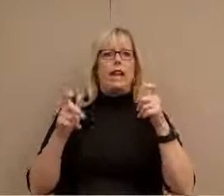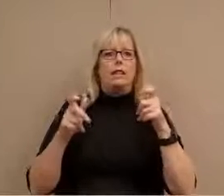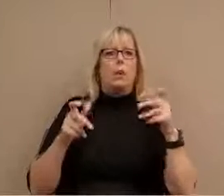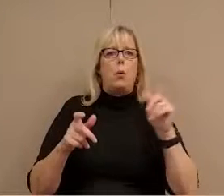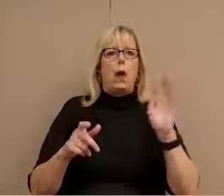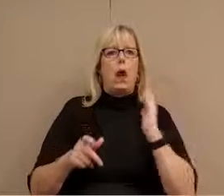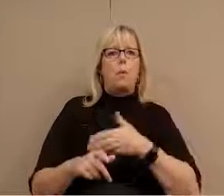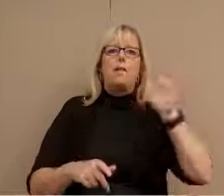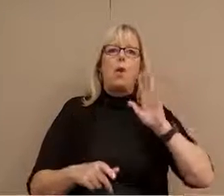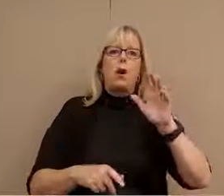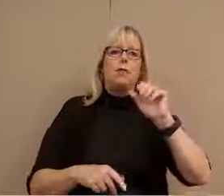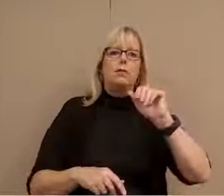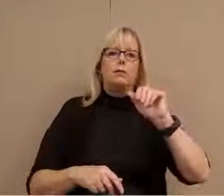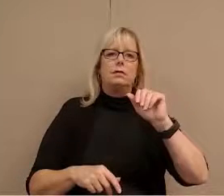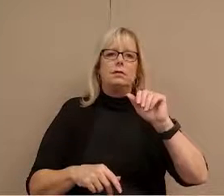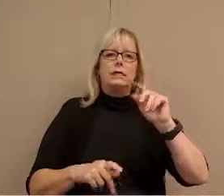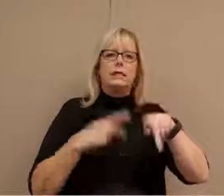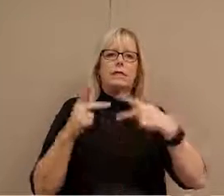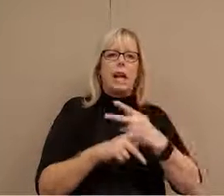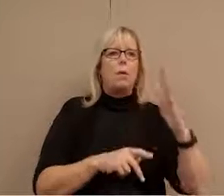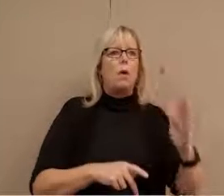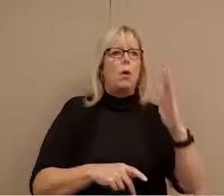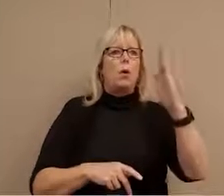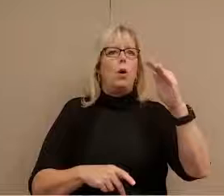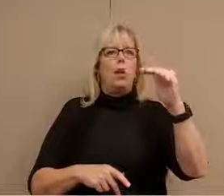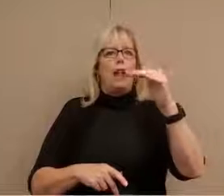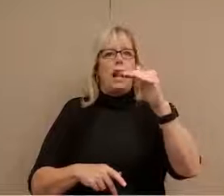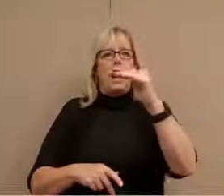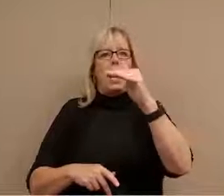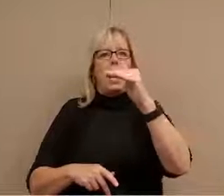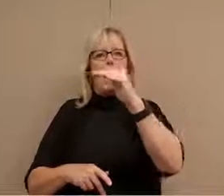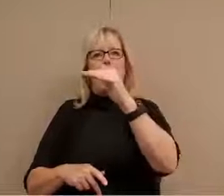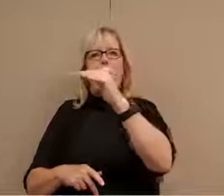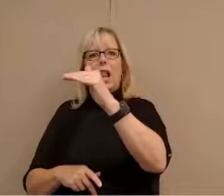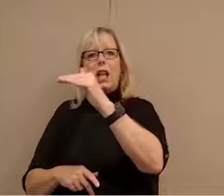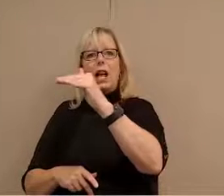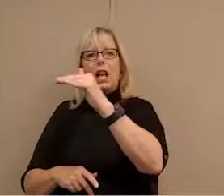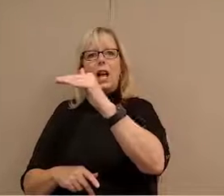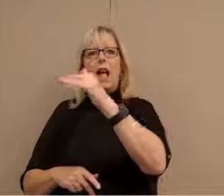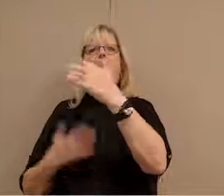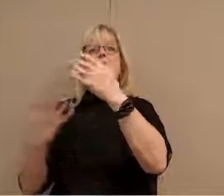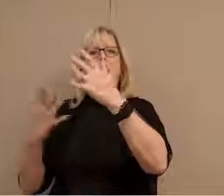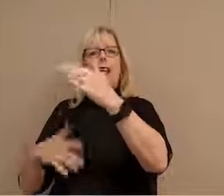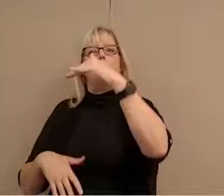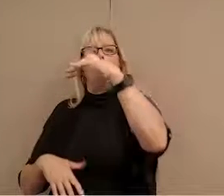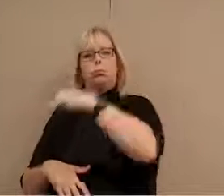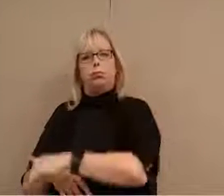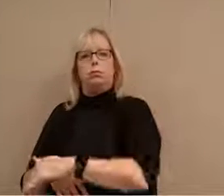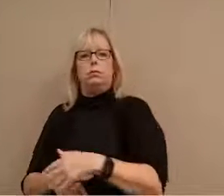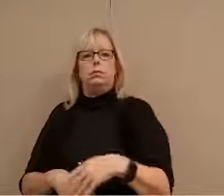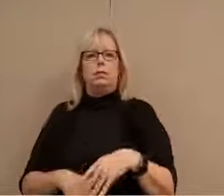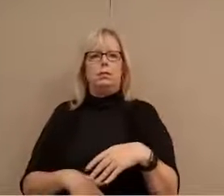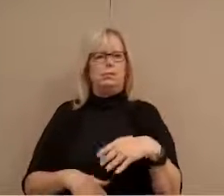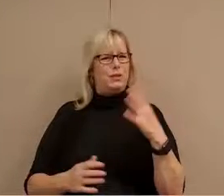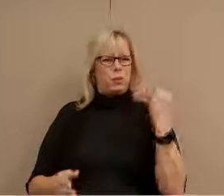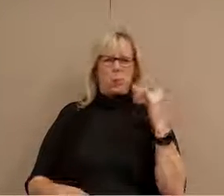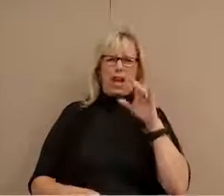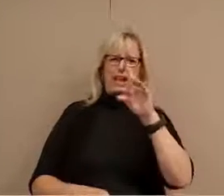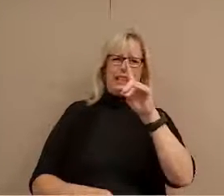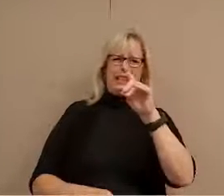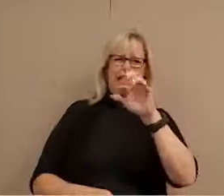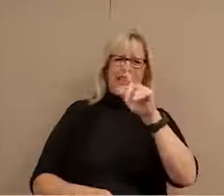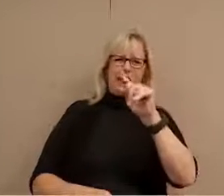our previous surges, as you know, the curve went up, and then there was kind of a longer run out of that curve. And why is Delta different in